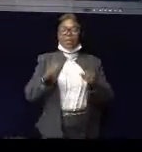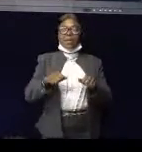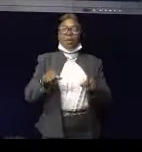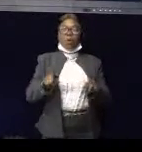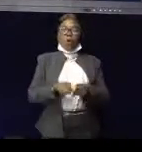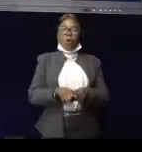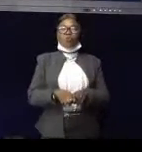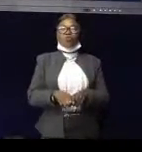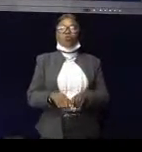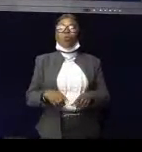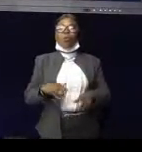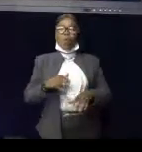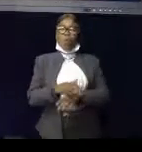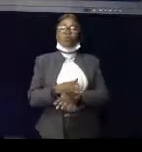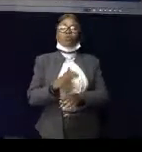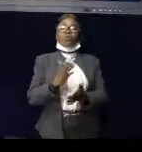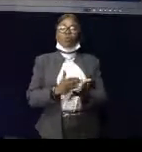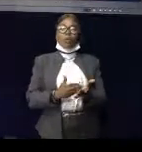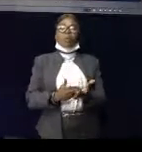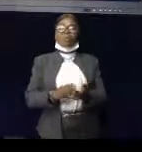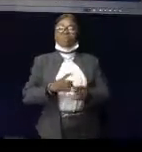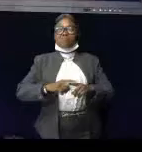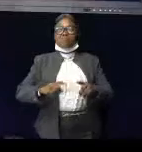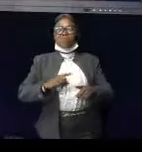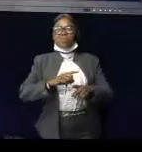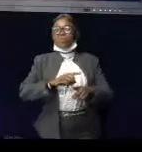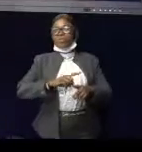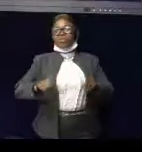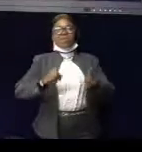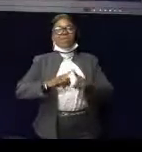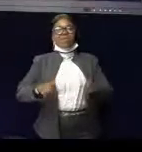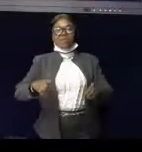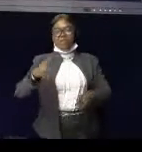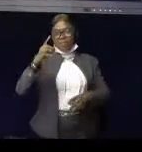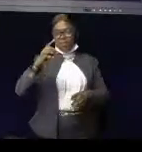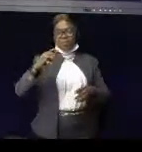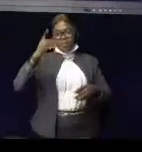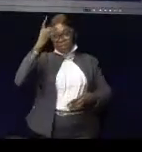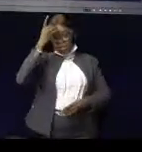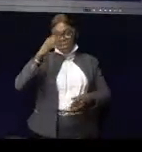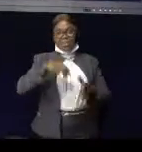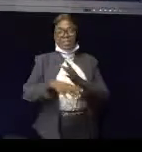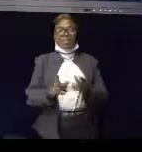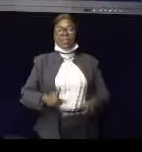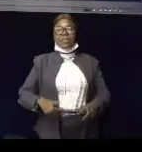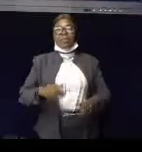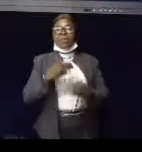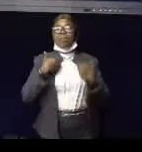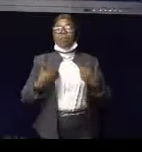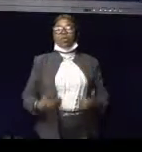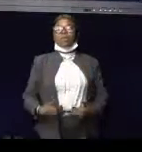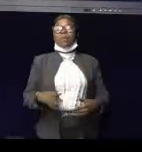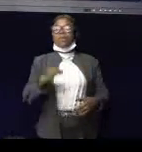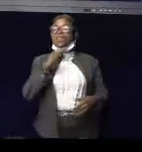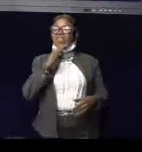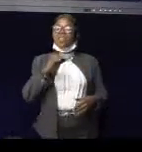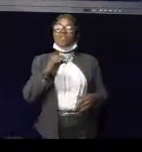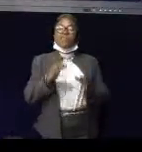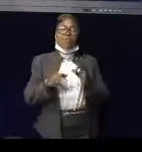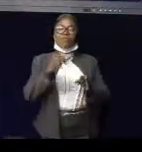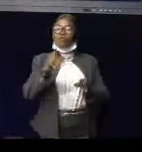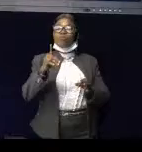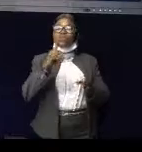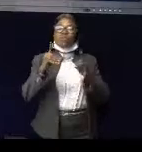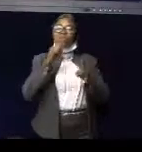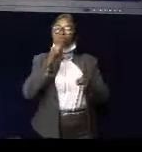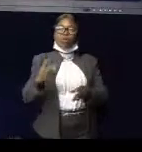body. What we are saying here is that it's a curable disease, but if not treated, it